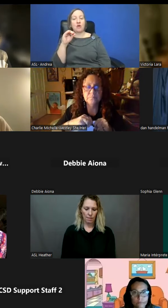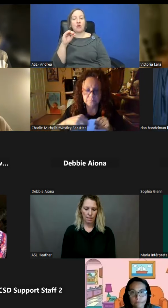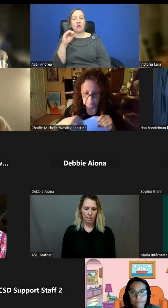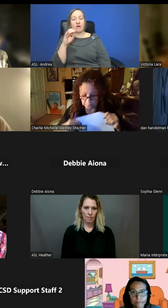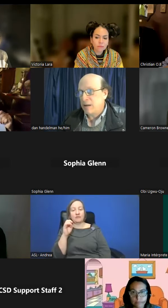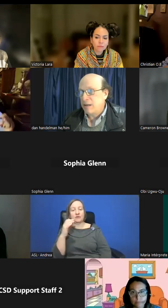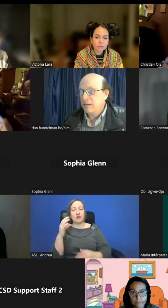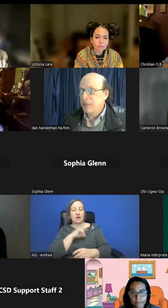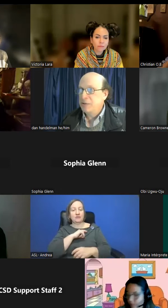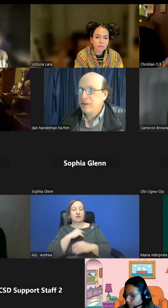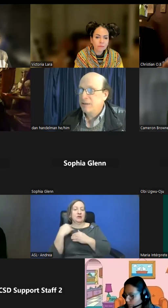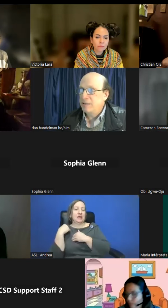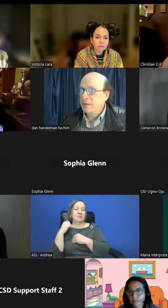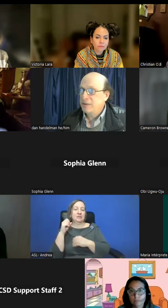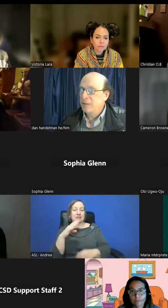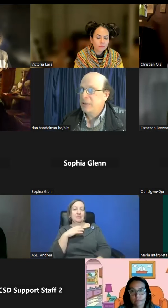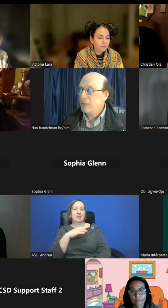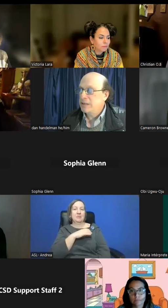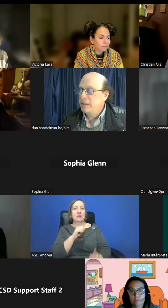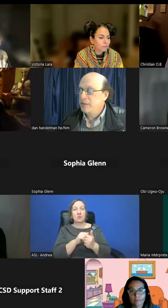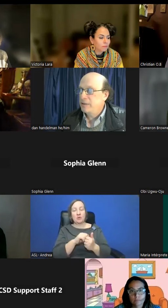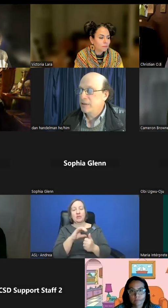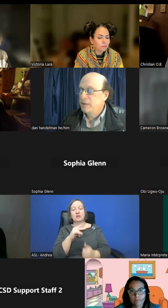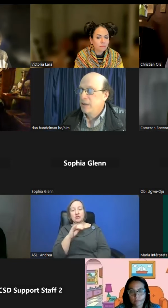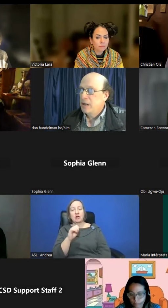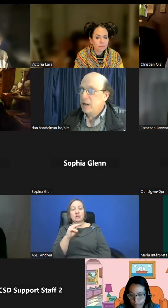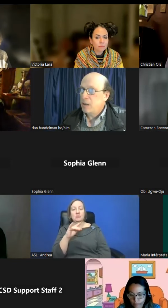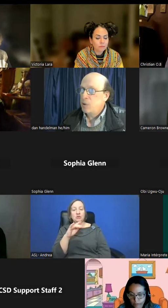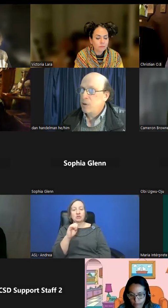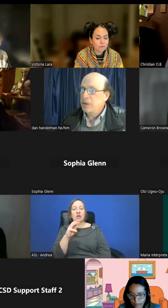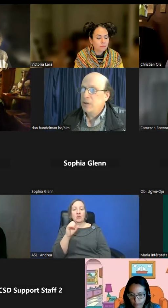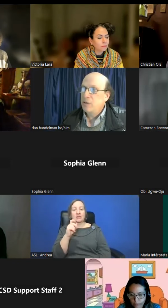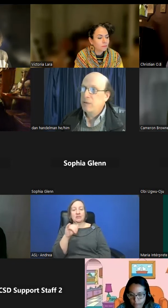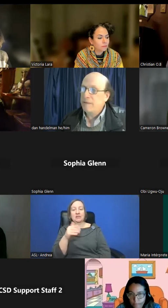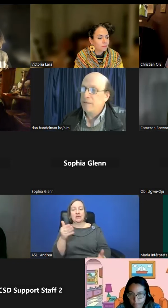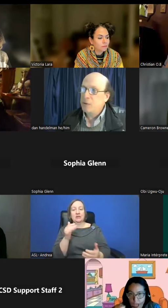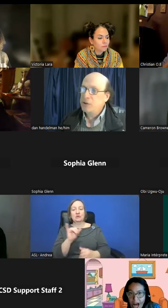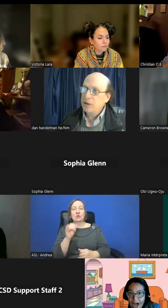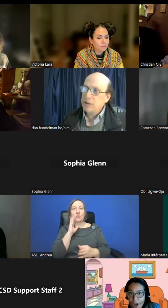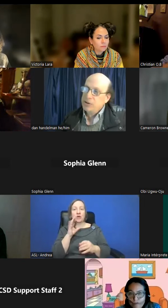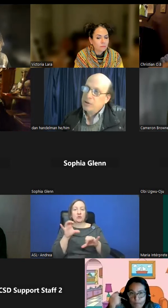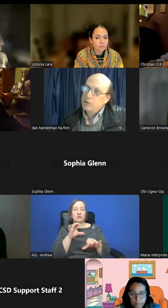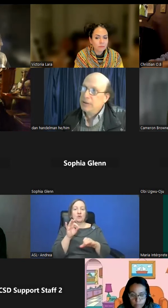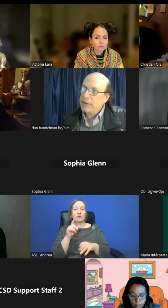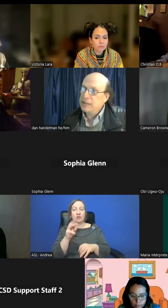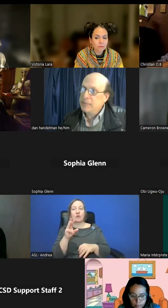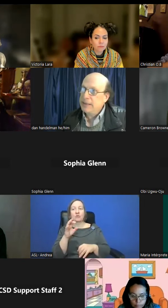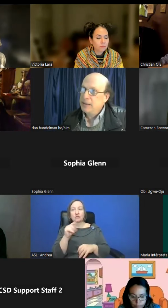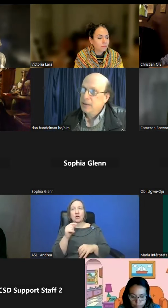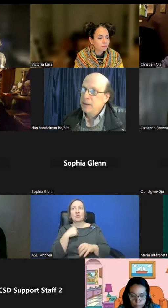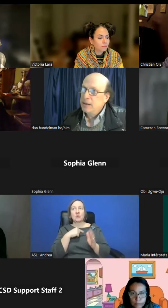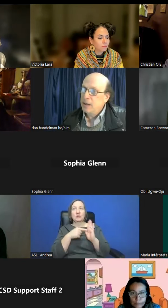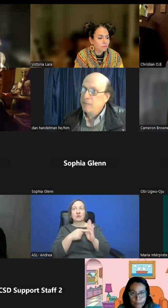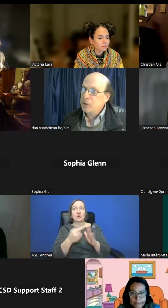with my co-chair Charlie Michelle Wesley, who's here also. We're going to go through the flow chart that we showed you at the last